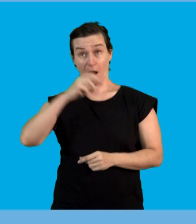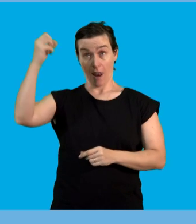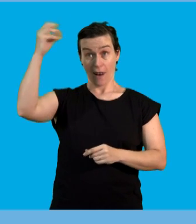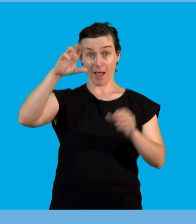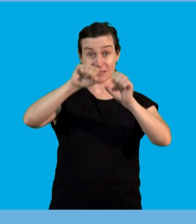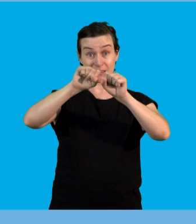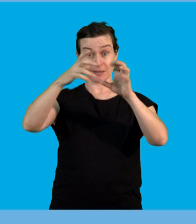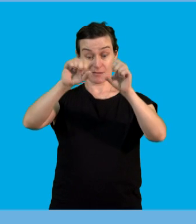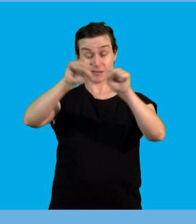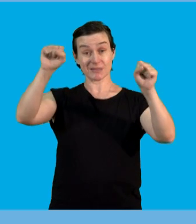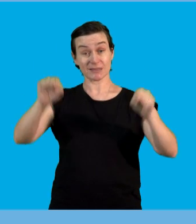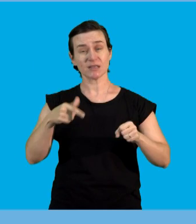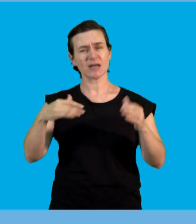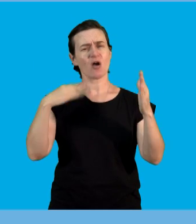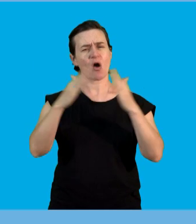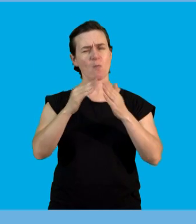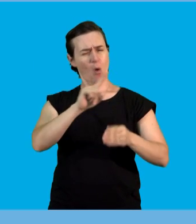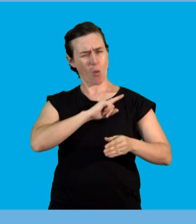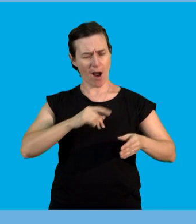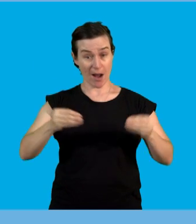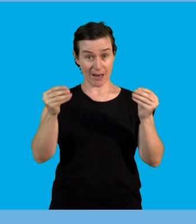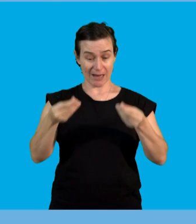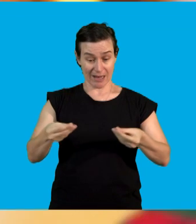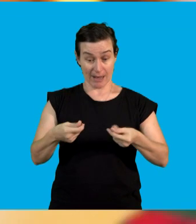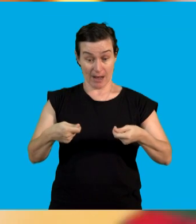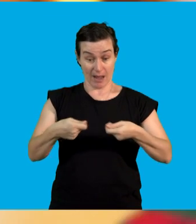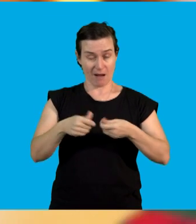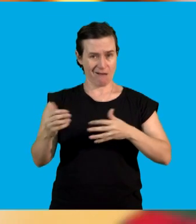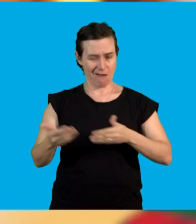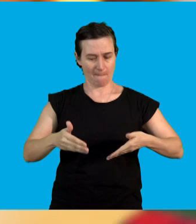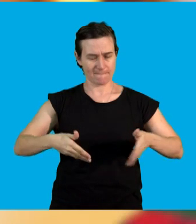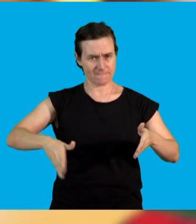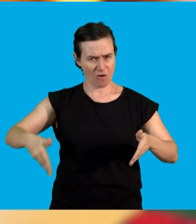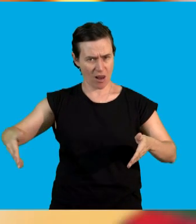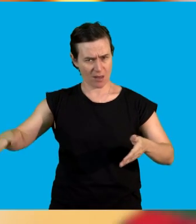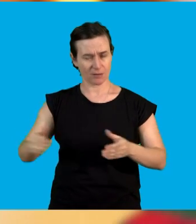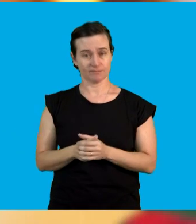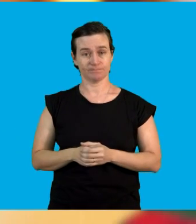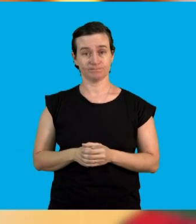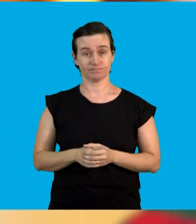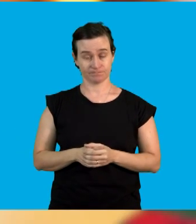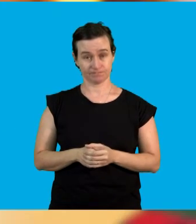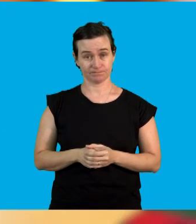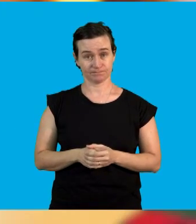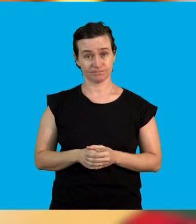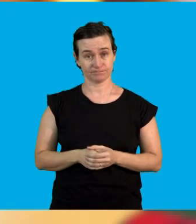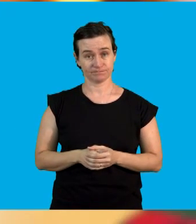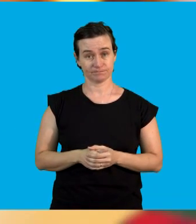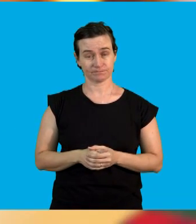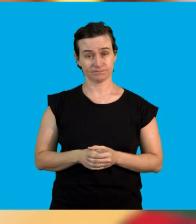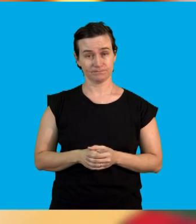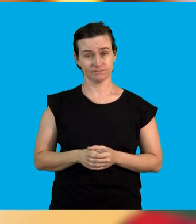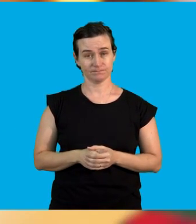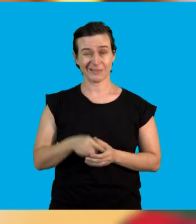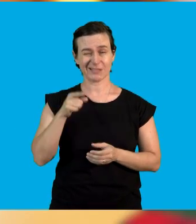systems in our homes is usually connected in parallel. So with all these goals that we need to achieve by the end of the lesson, we are going to